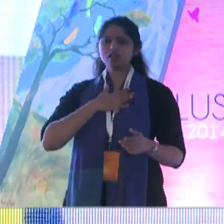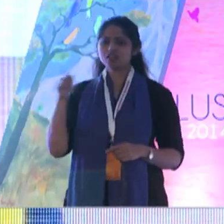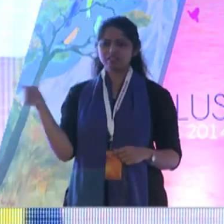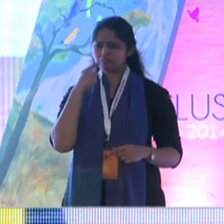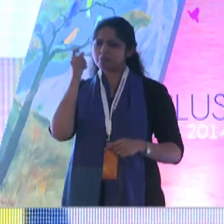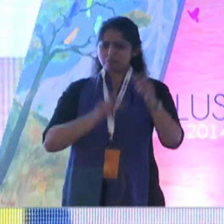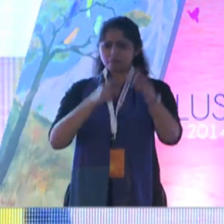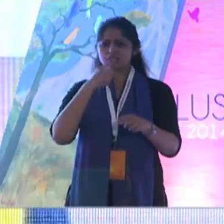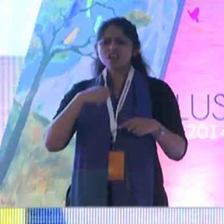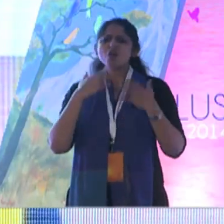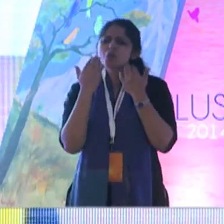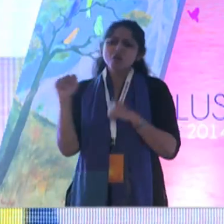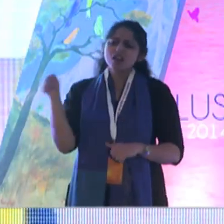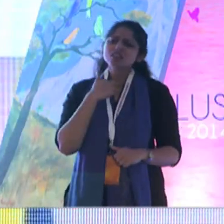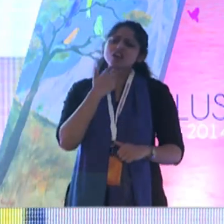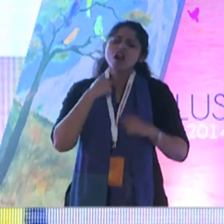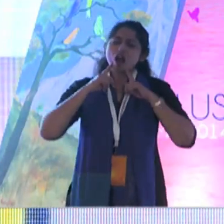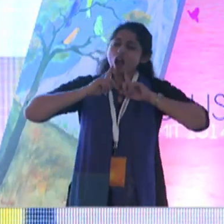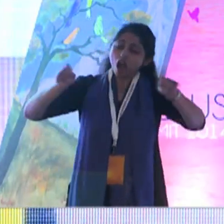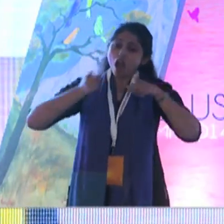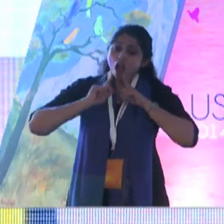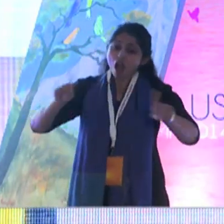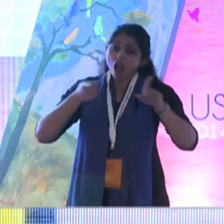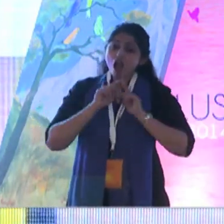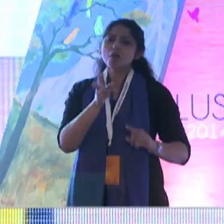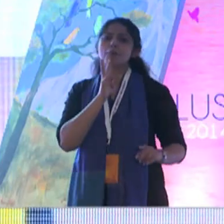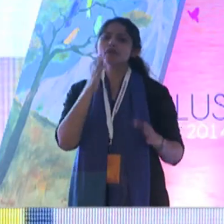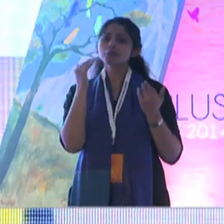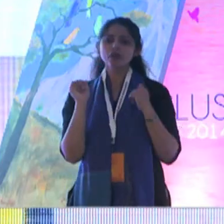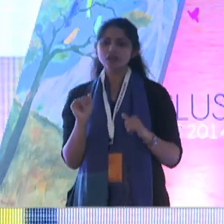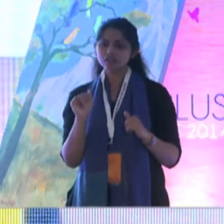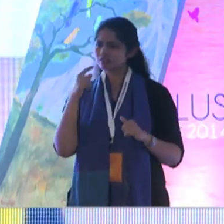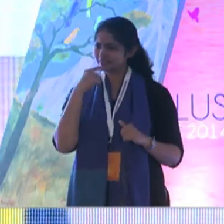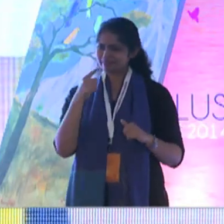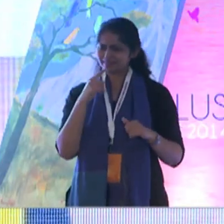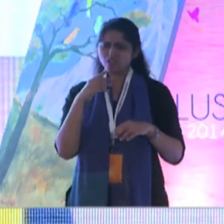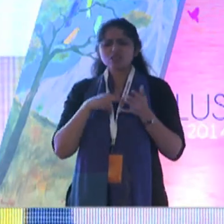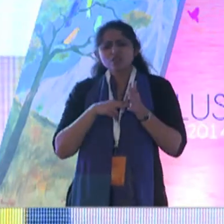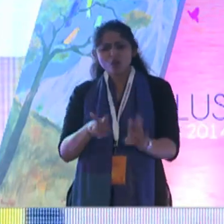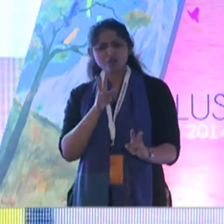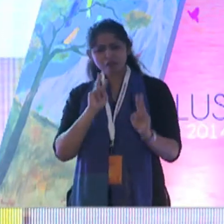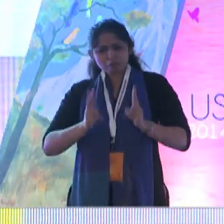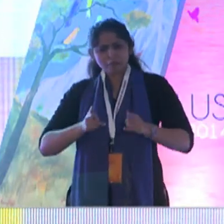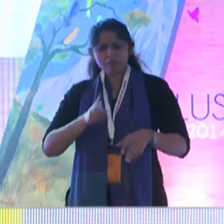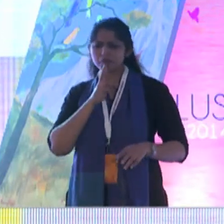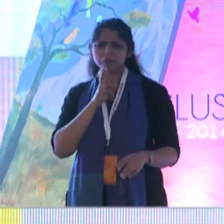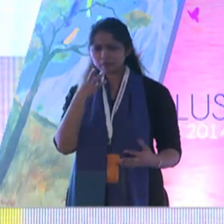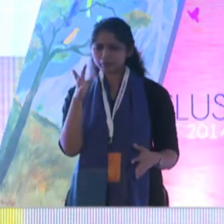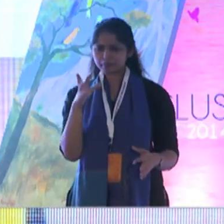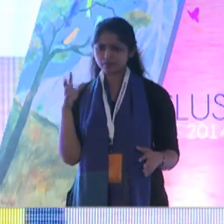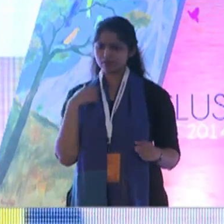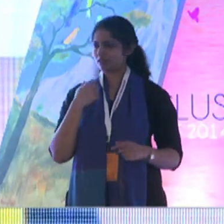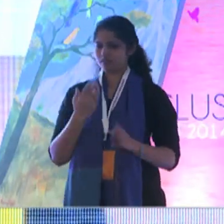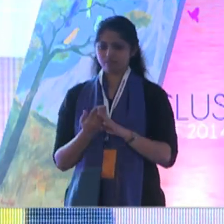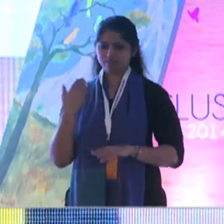much? I see, even you're laughing. Can't you say things in a normal way? See, when I came